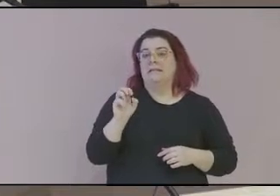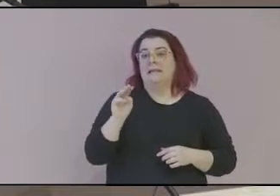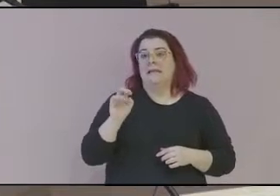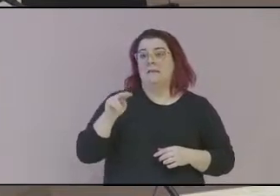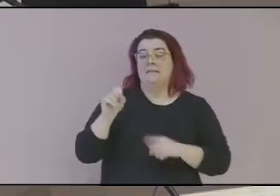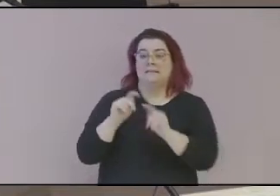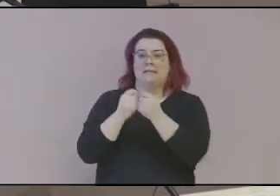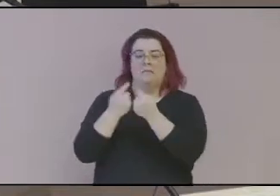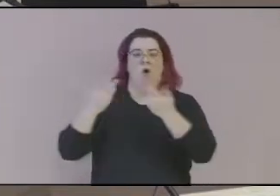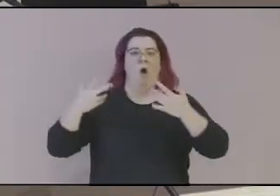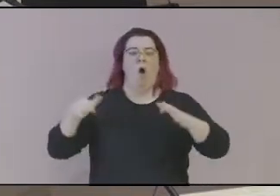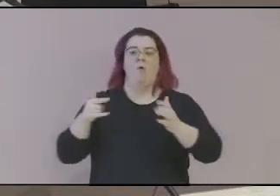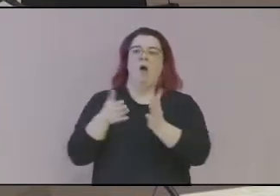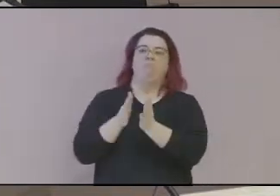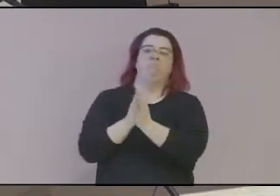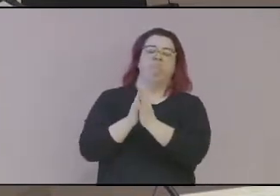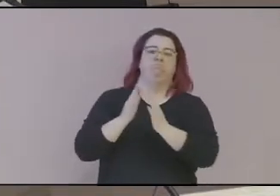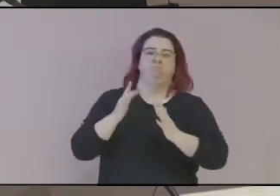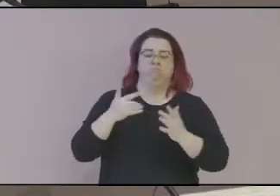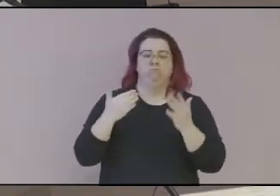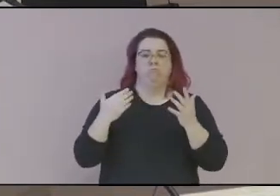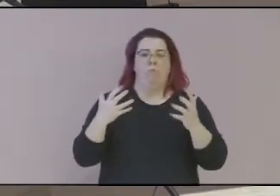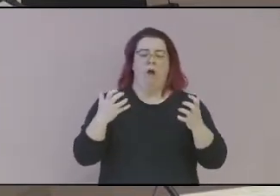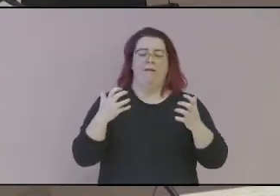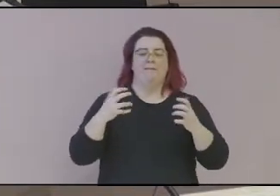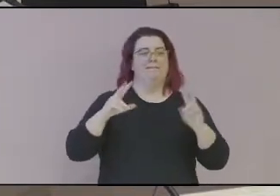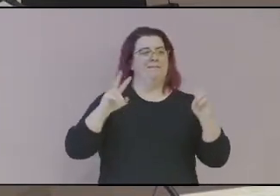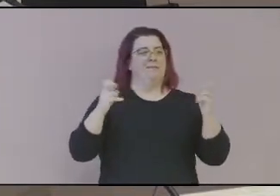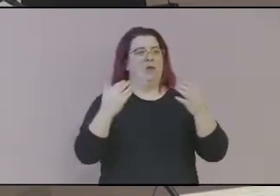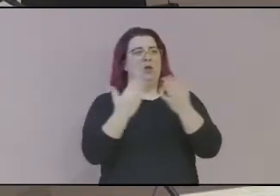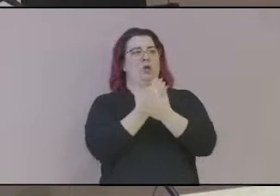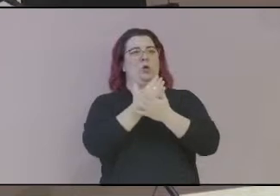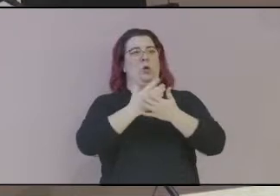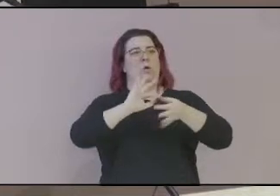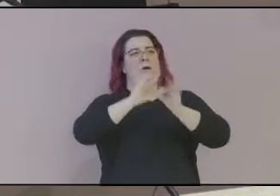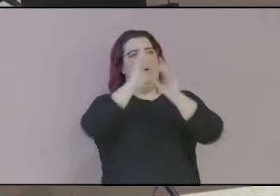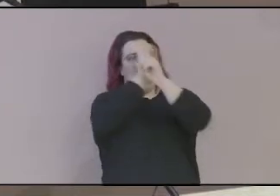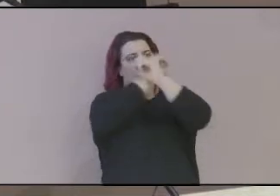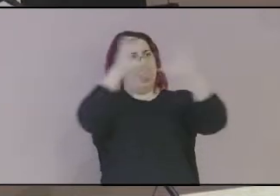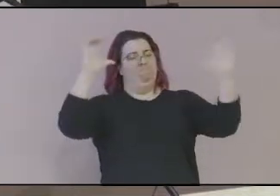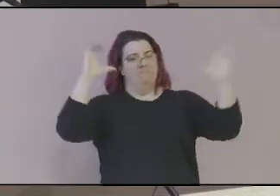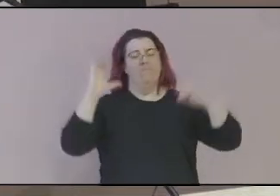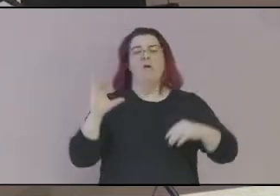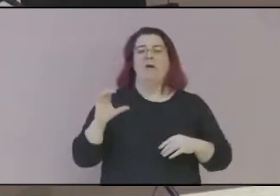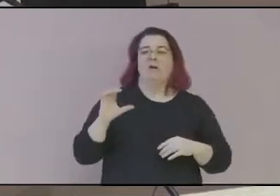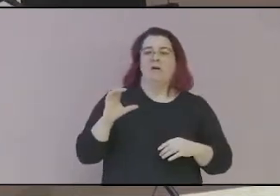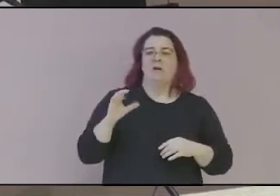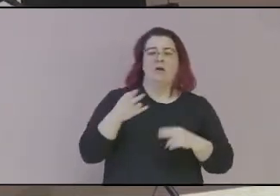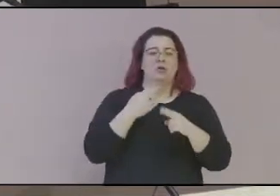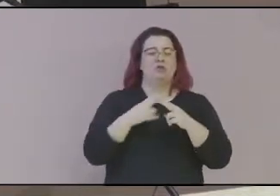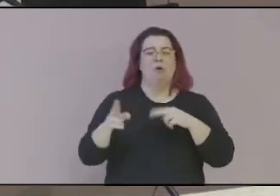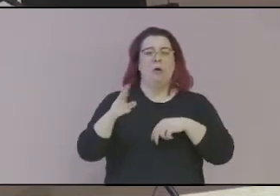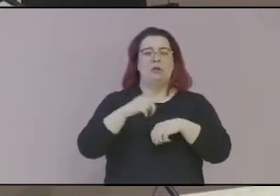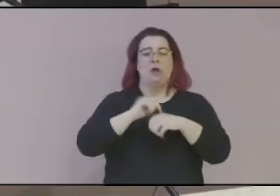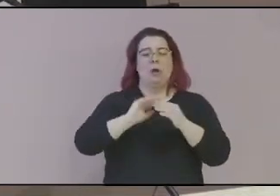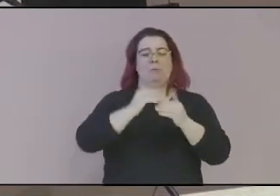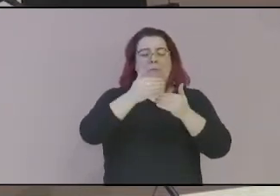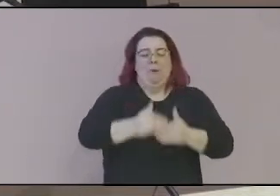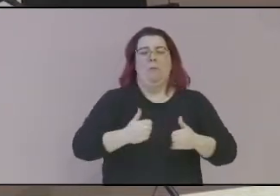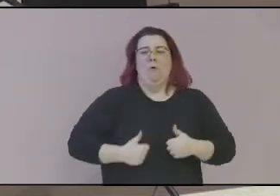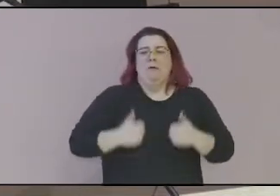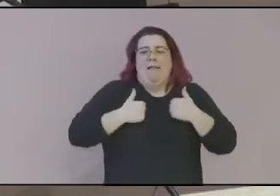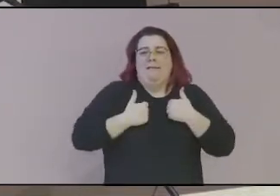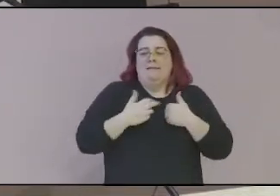of, quote, short-term mortality risk as the supposedly objective basis of step 1 and 2